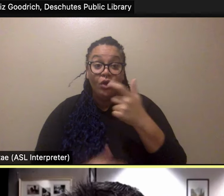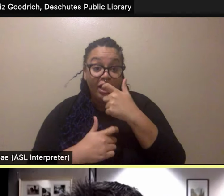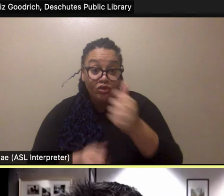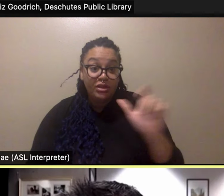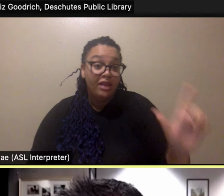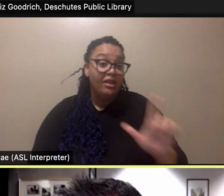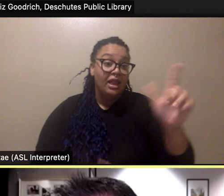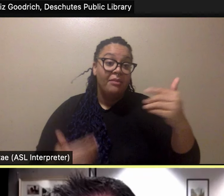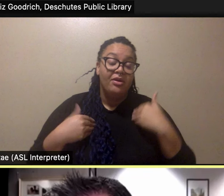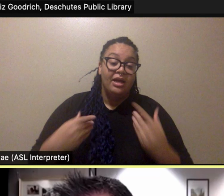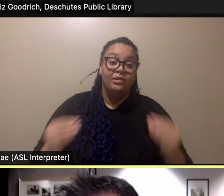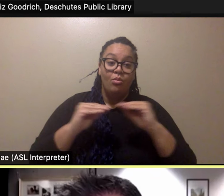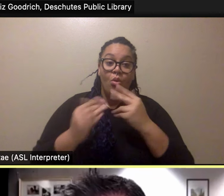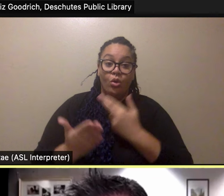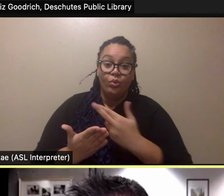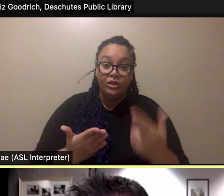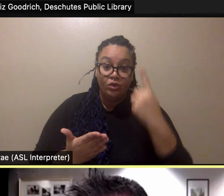it.